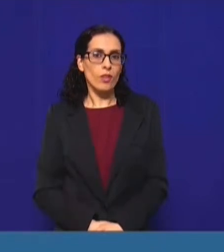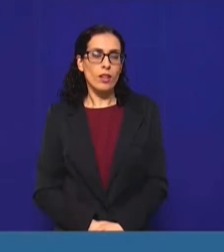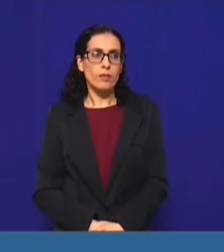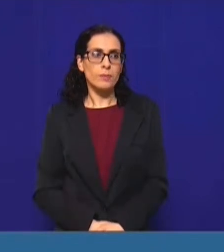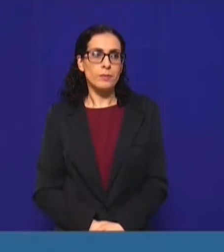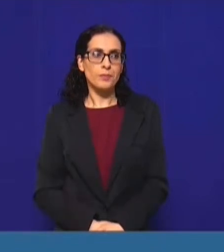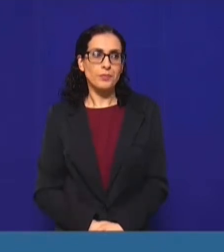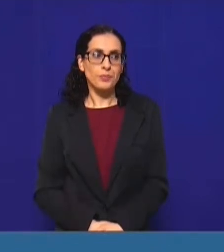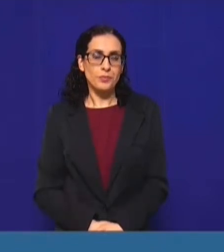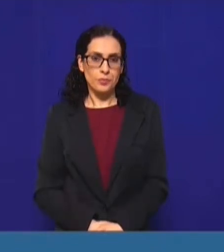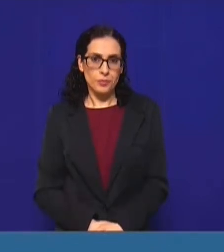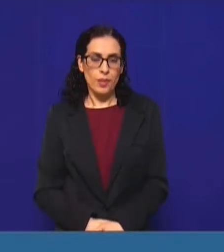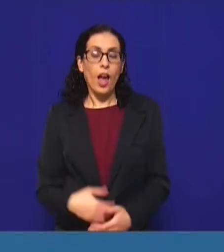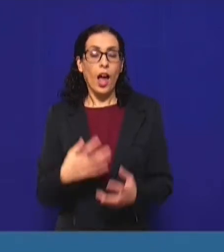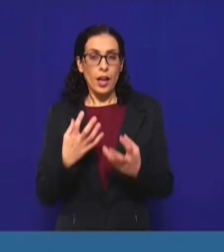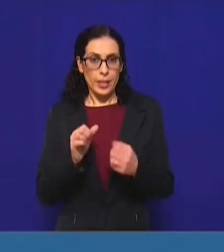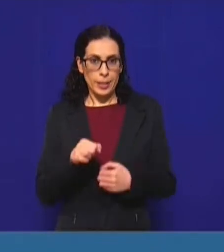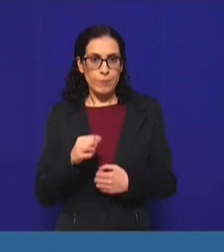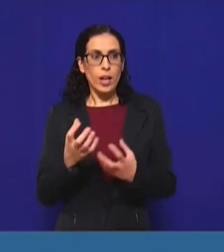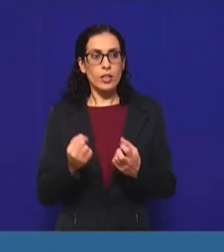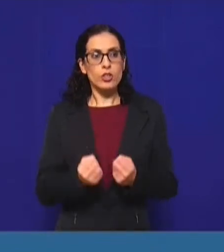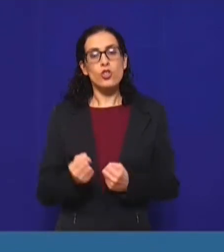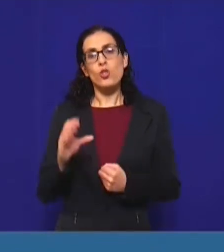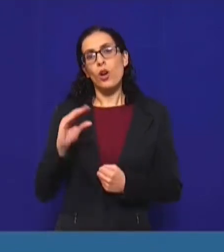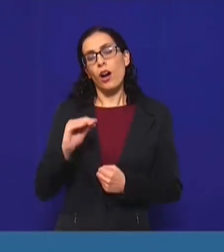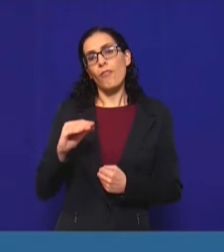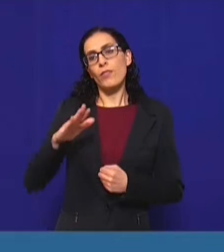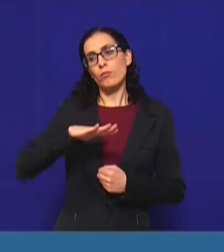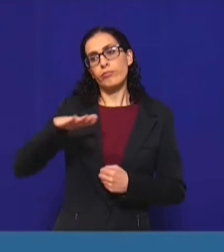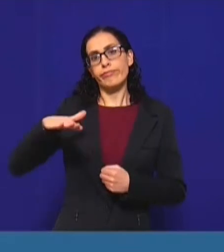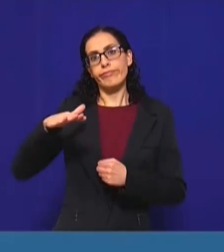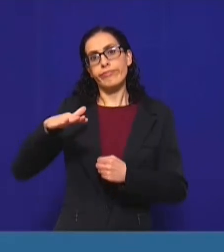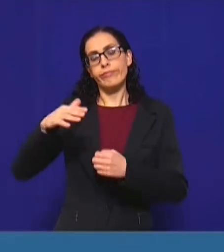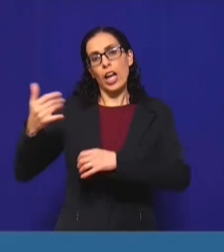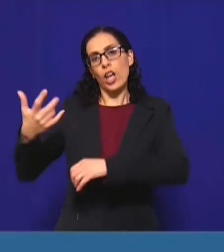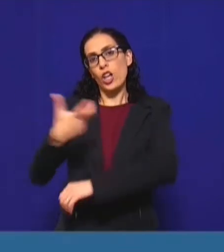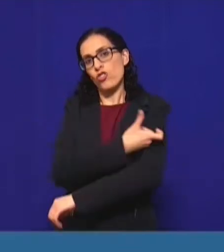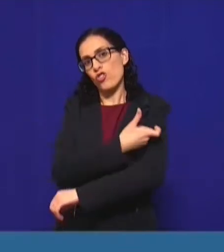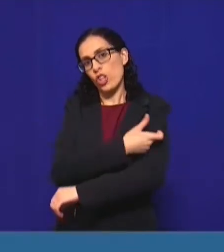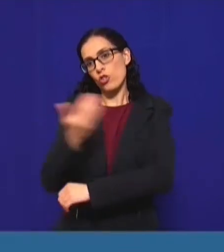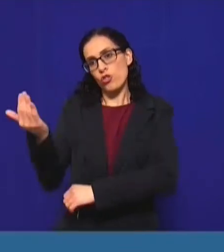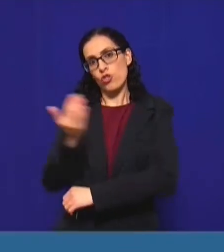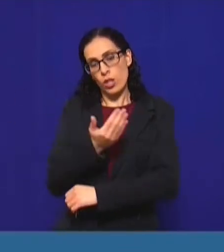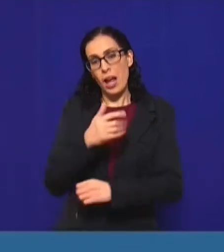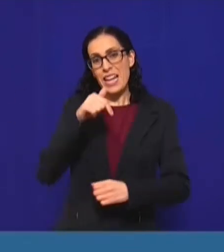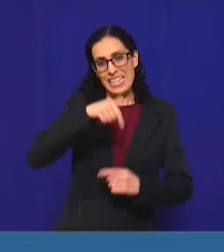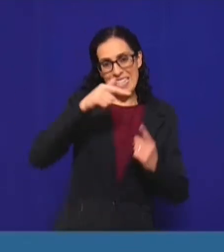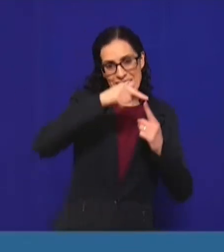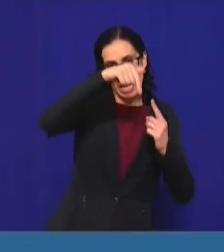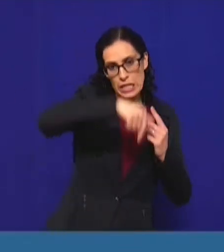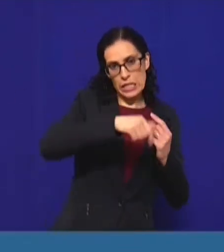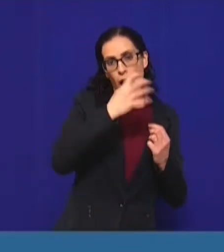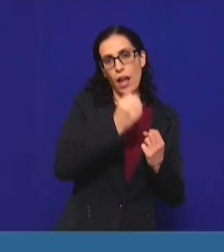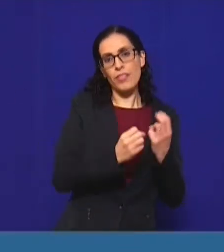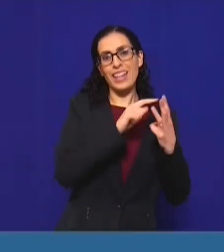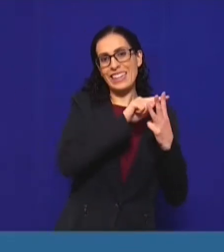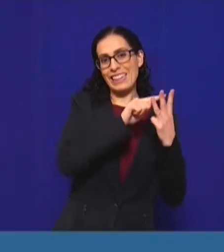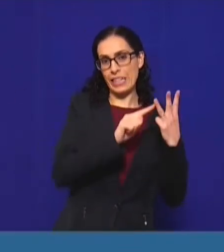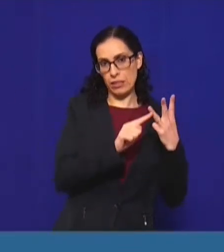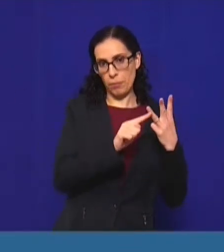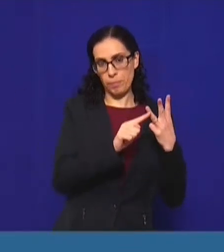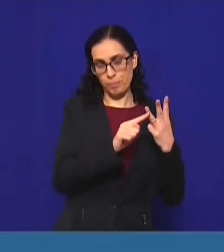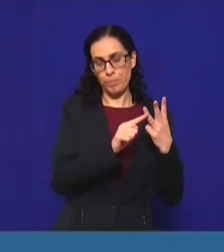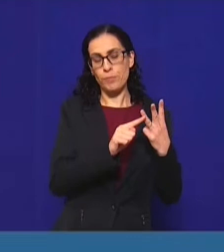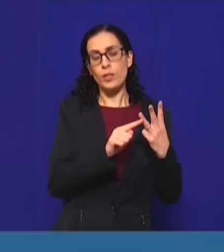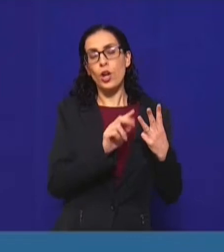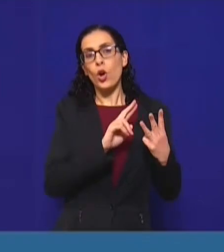qed ikollna numri ta' dożi li qegħdin jiġu minn kull tip ta' tilqima, ġifieri bħal sanna tal-Pfizer, tal-Moderna u tal-AstraZeneca, u